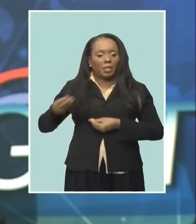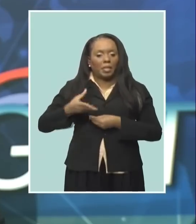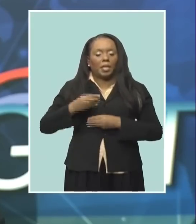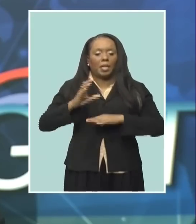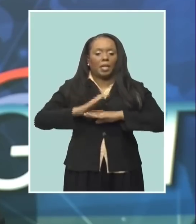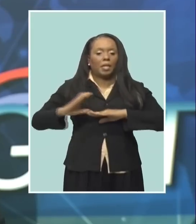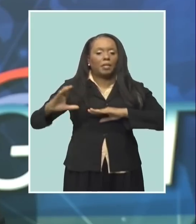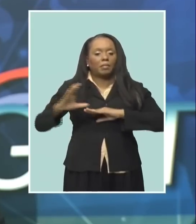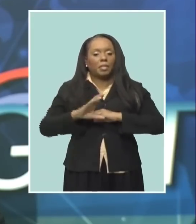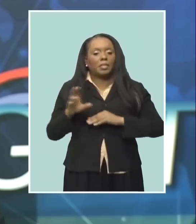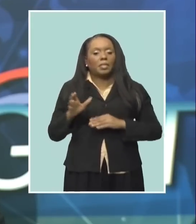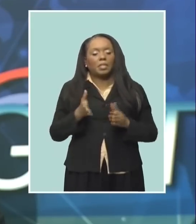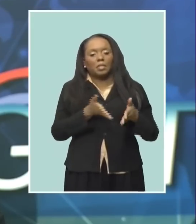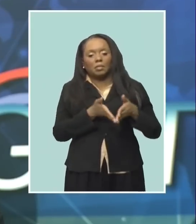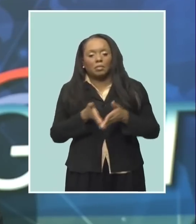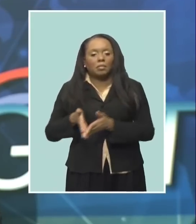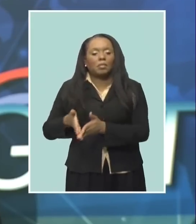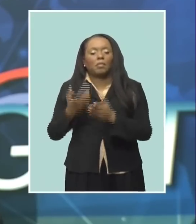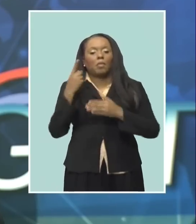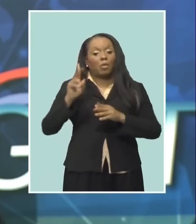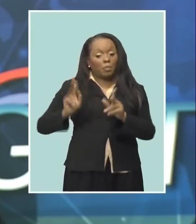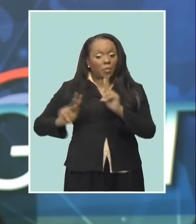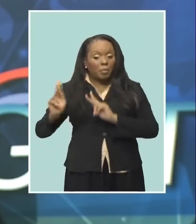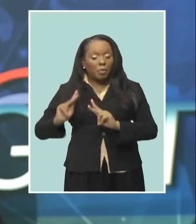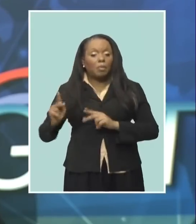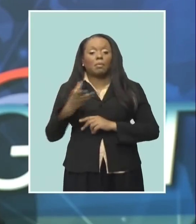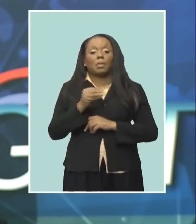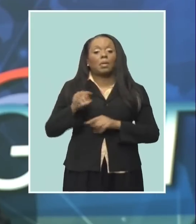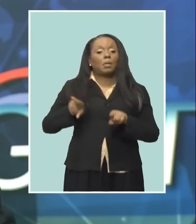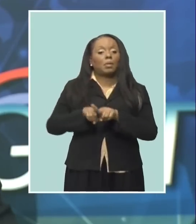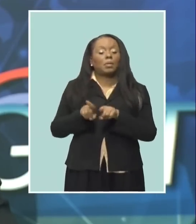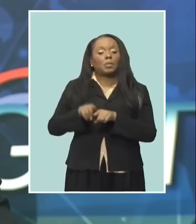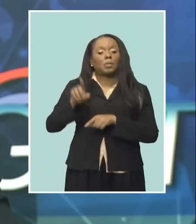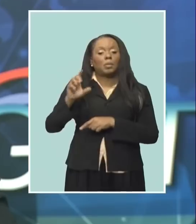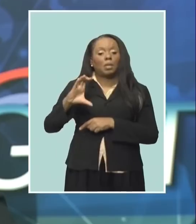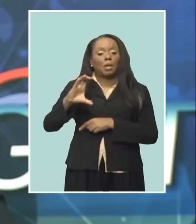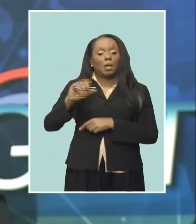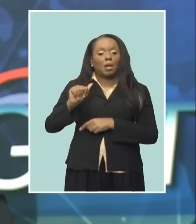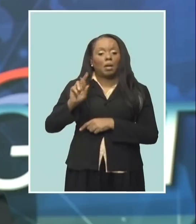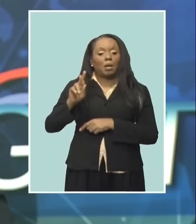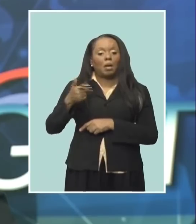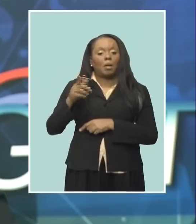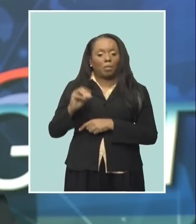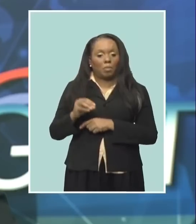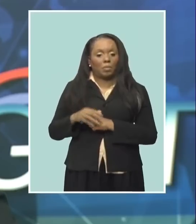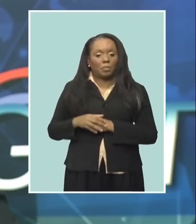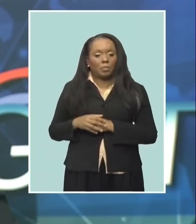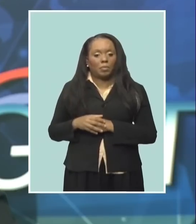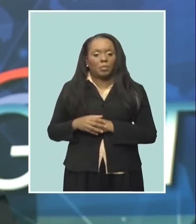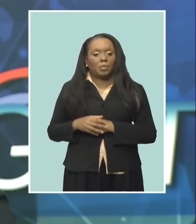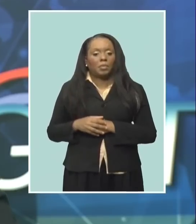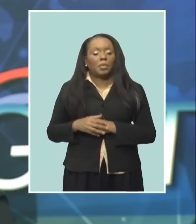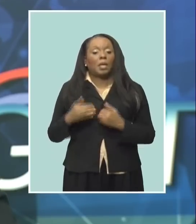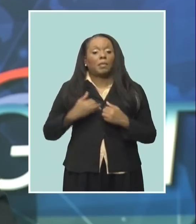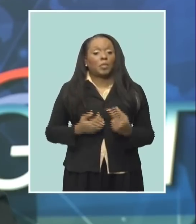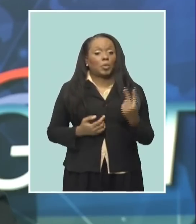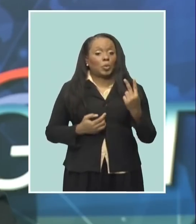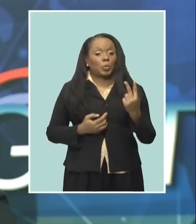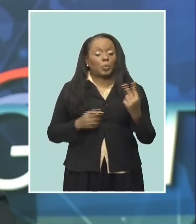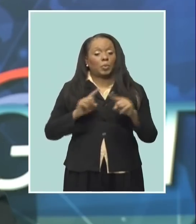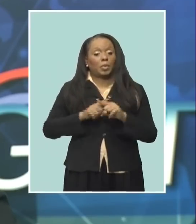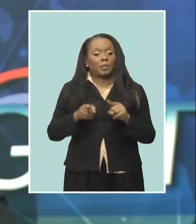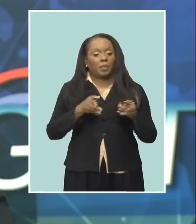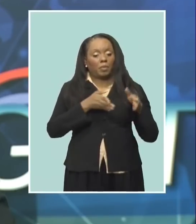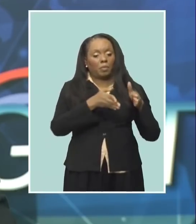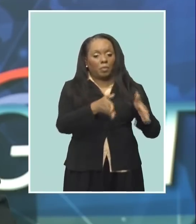and regional maritime transport for people and cargo. CBC News was informed there are 2 different routes in the pipeline